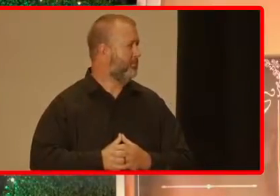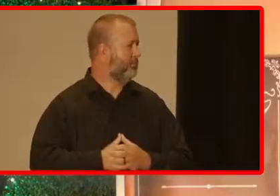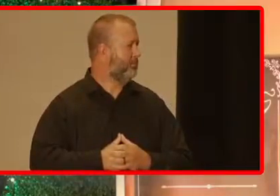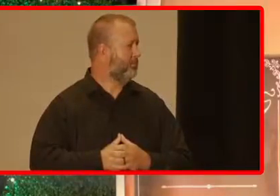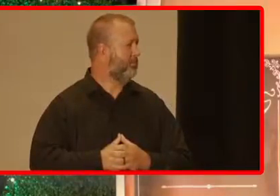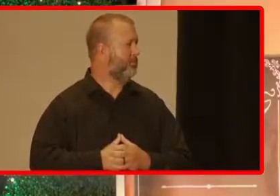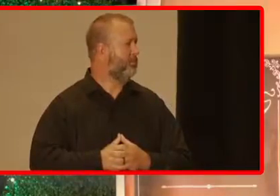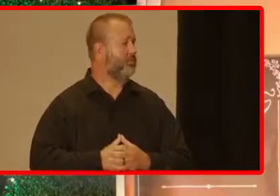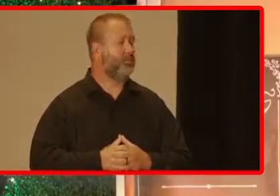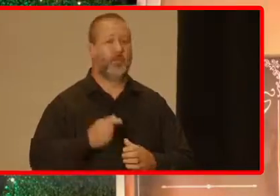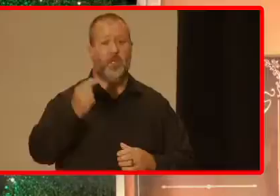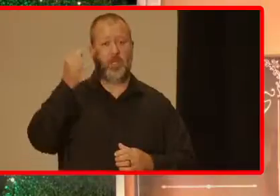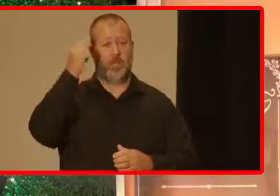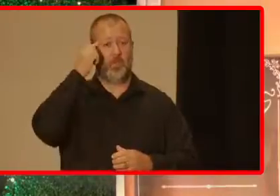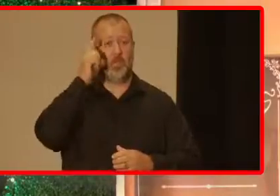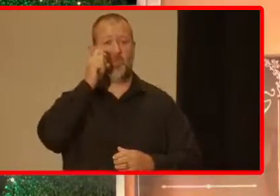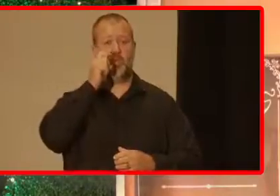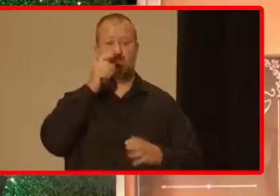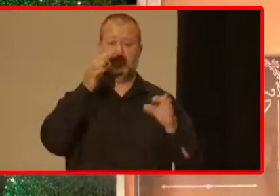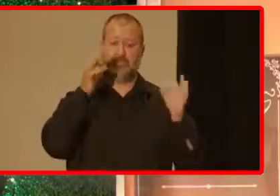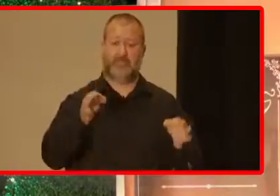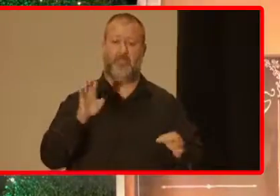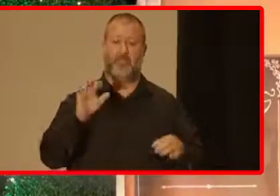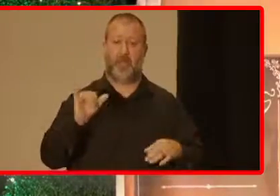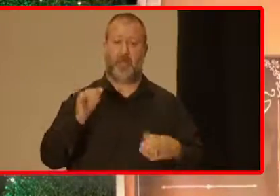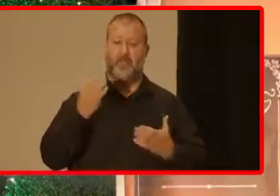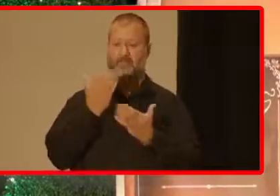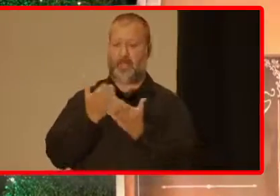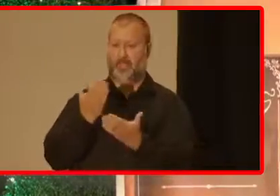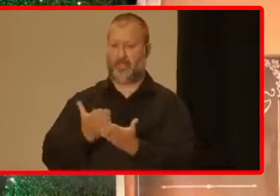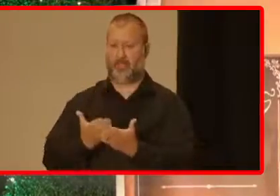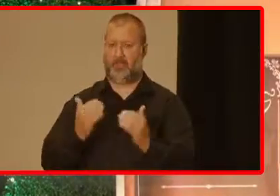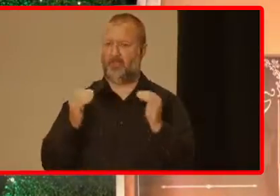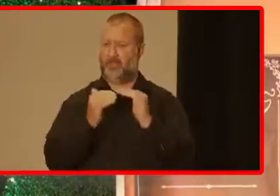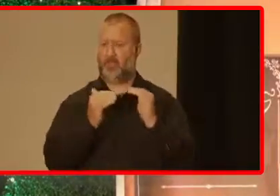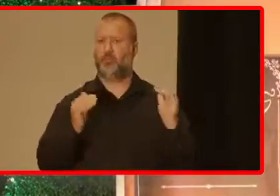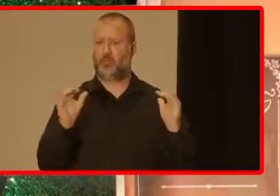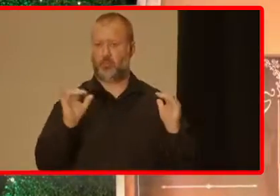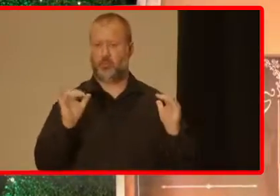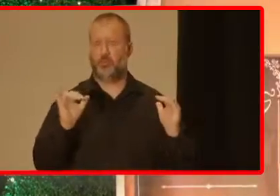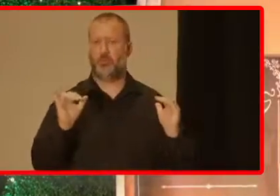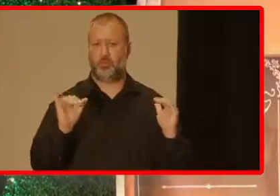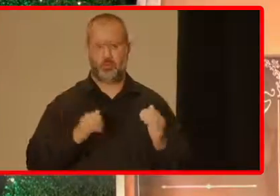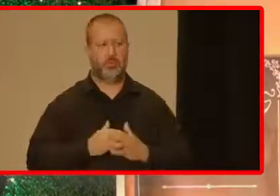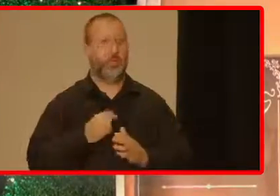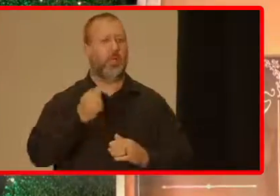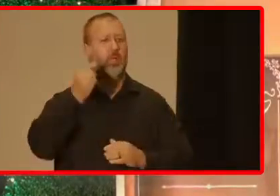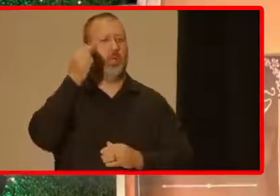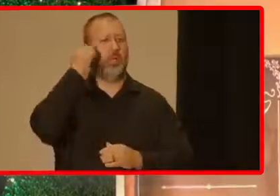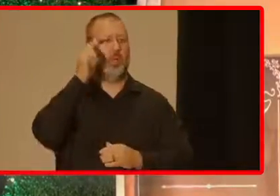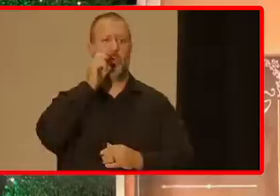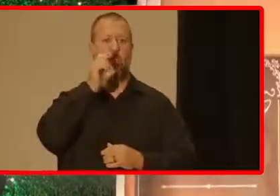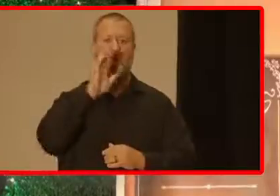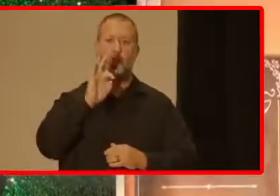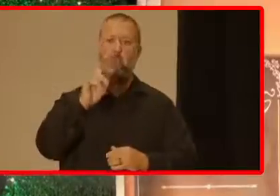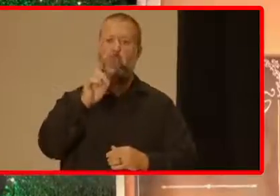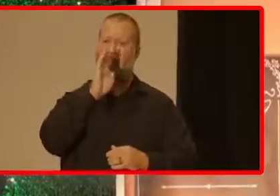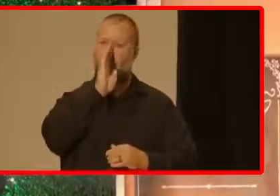I'm talking about our governor who makes decisions based on fact and fairness. A governor who is